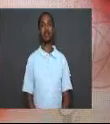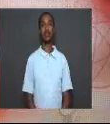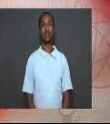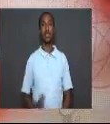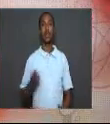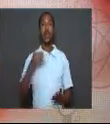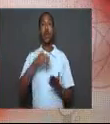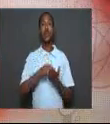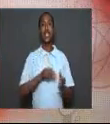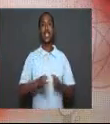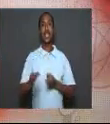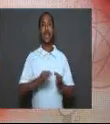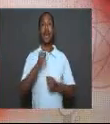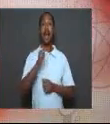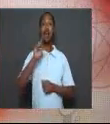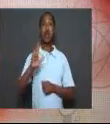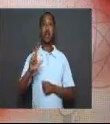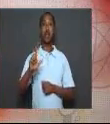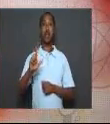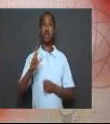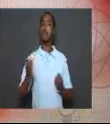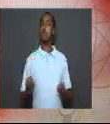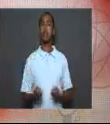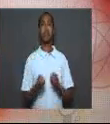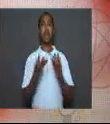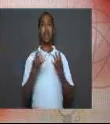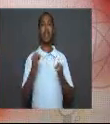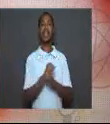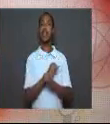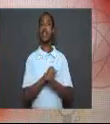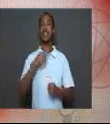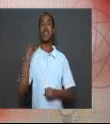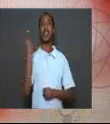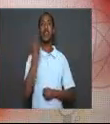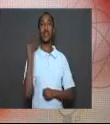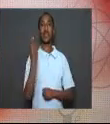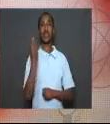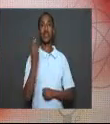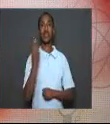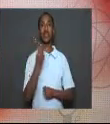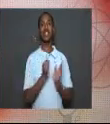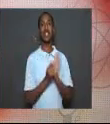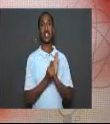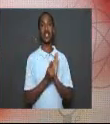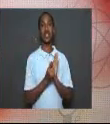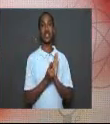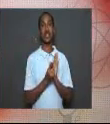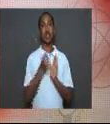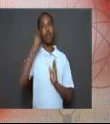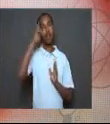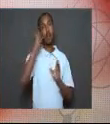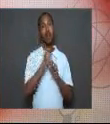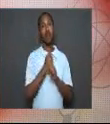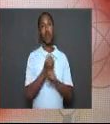We also described aluminium's many industrial uses, such as for